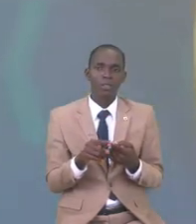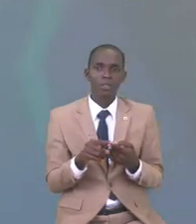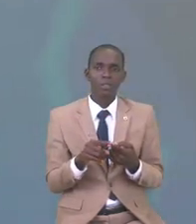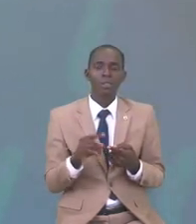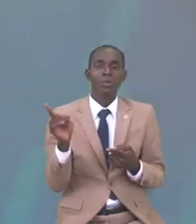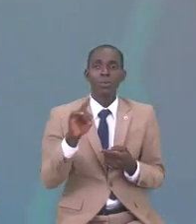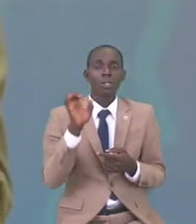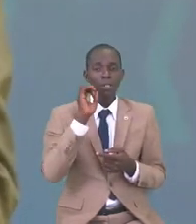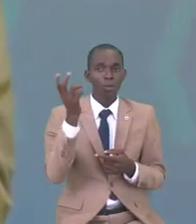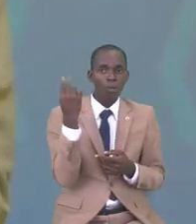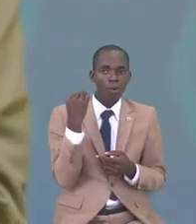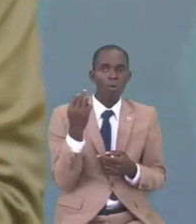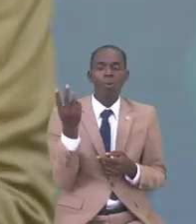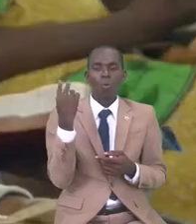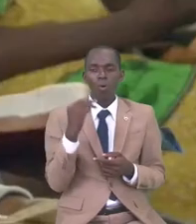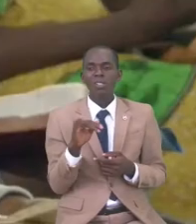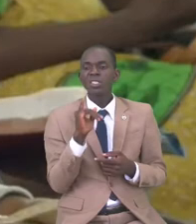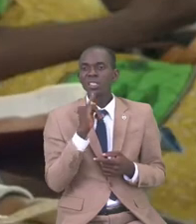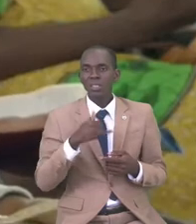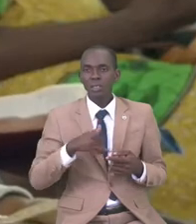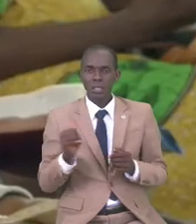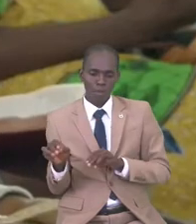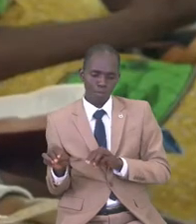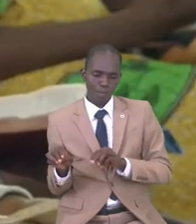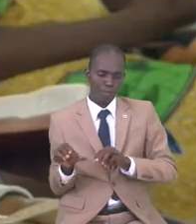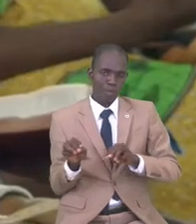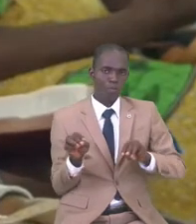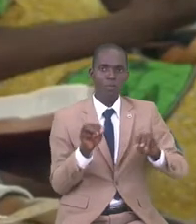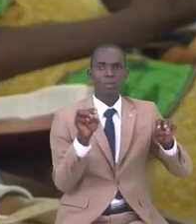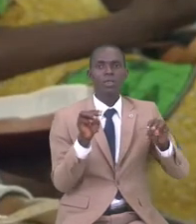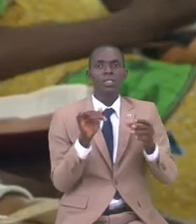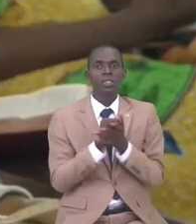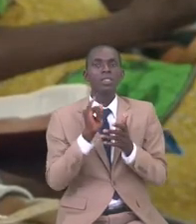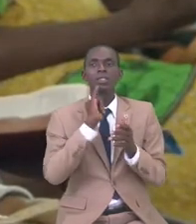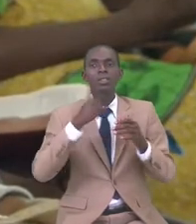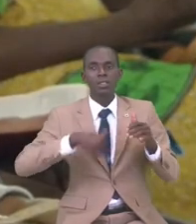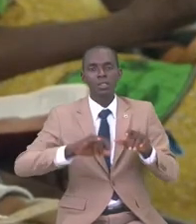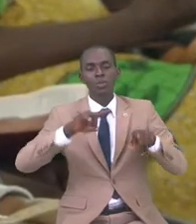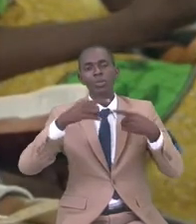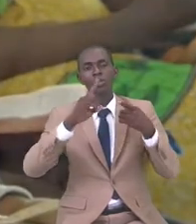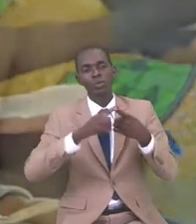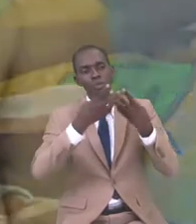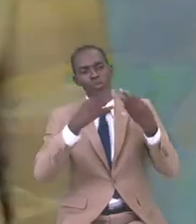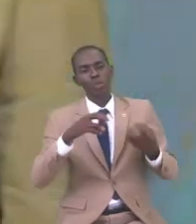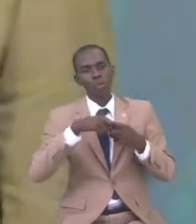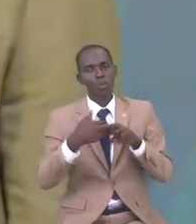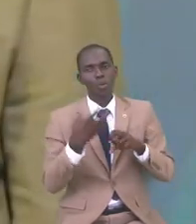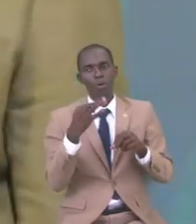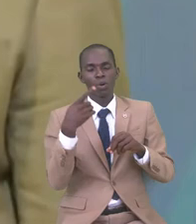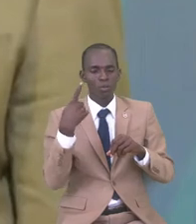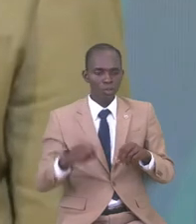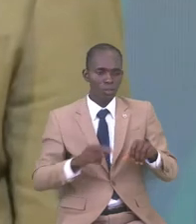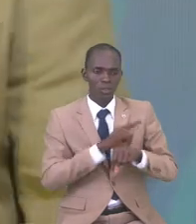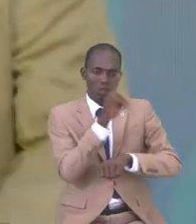in transition. He was still going to solve the problem of the nation. And his mind was